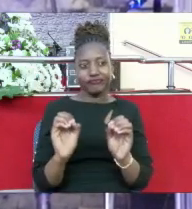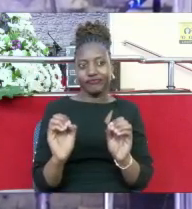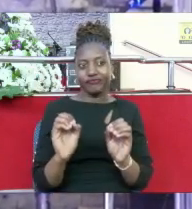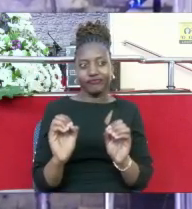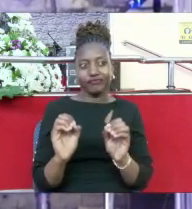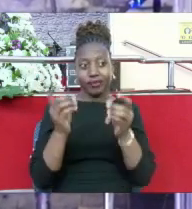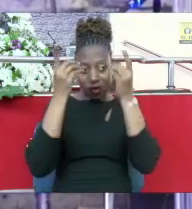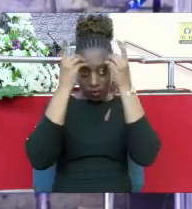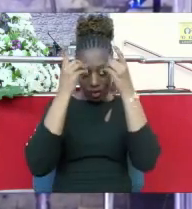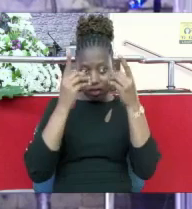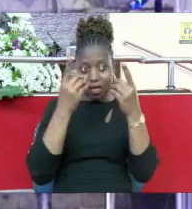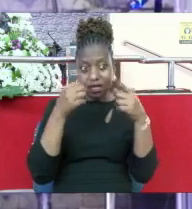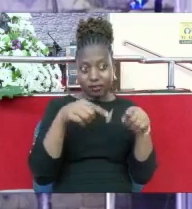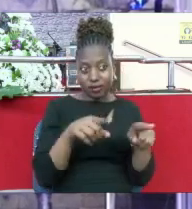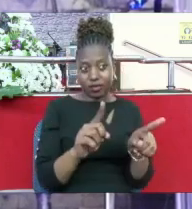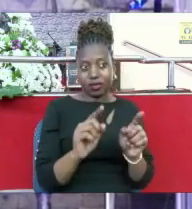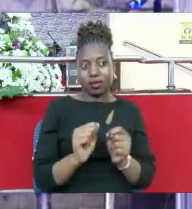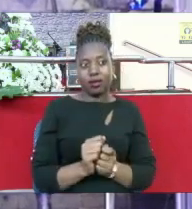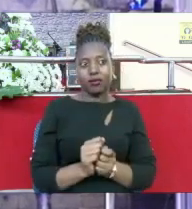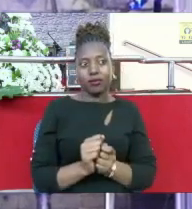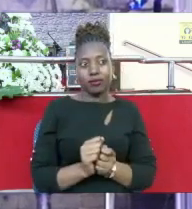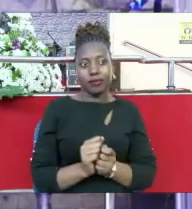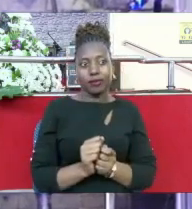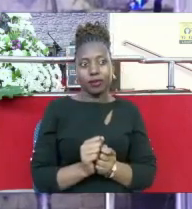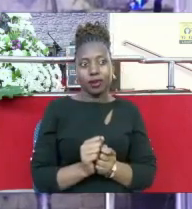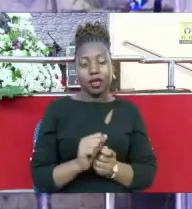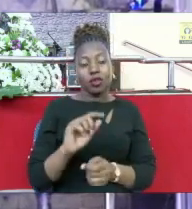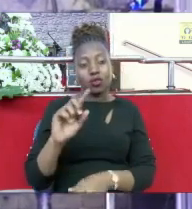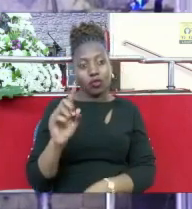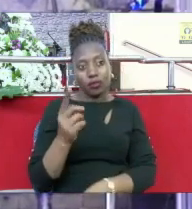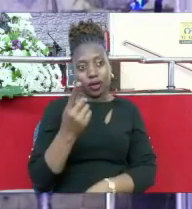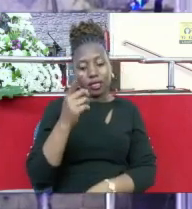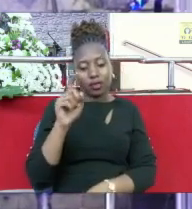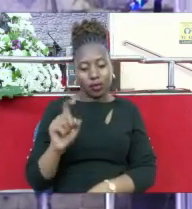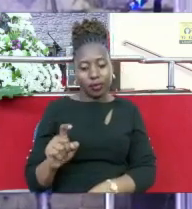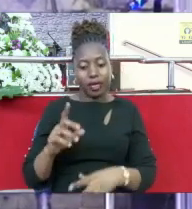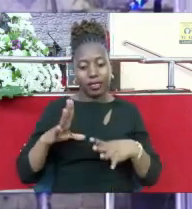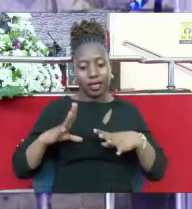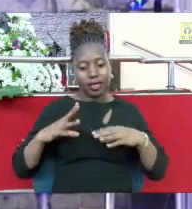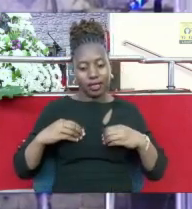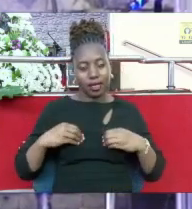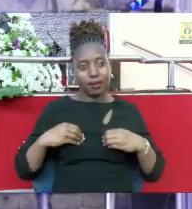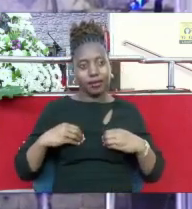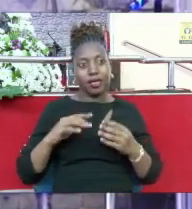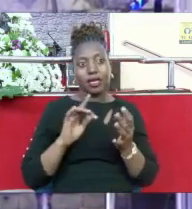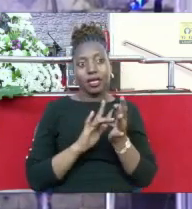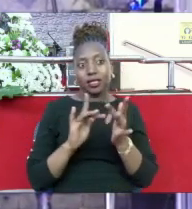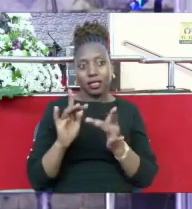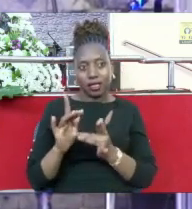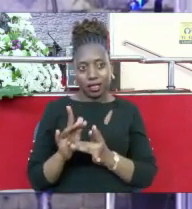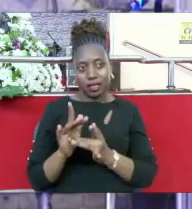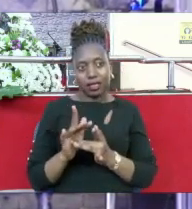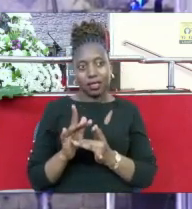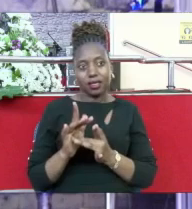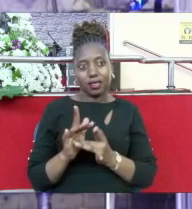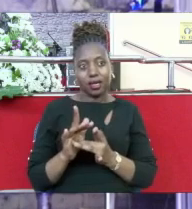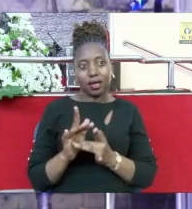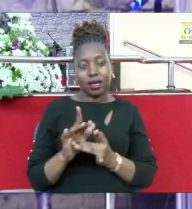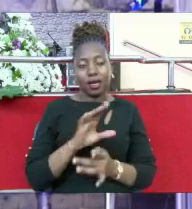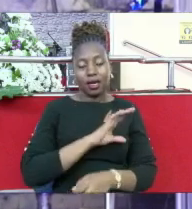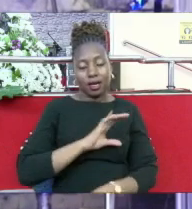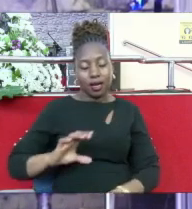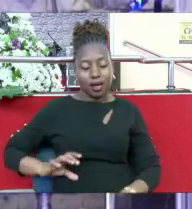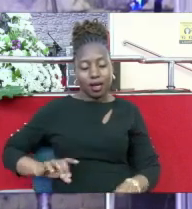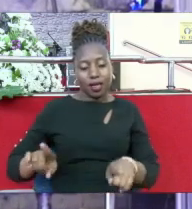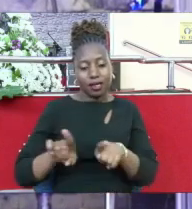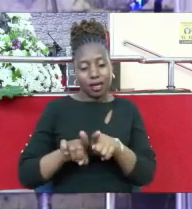tutaokoka. So we have to accept to receive Jesus Christ. Take responsibility to receive Jesus Christ as your